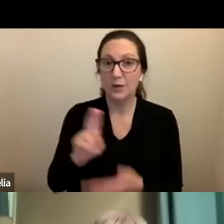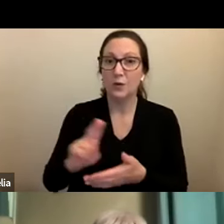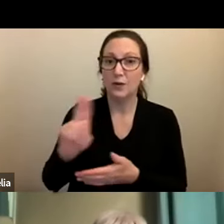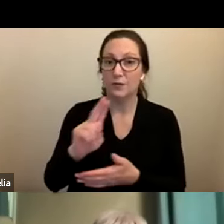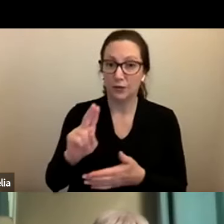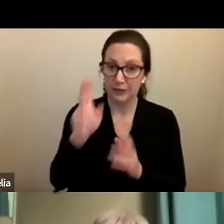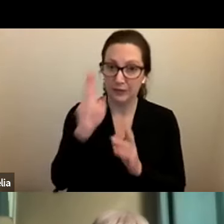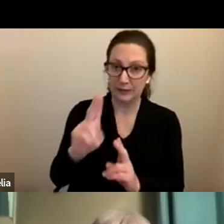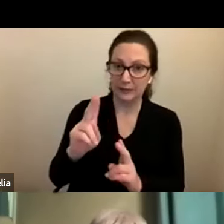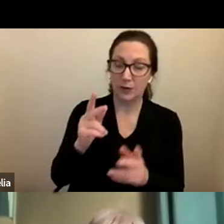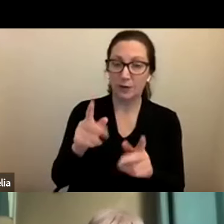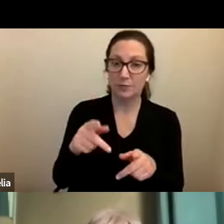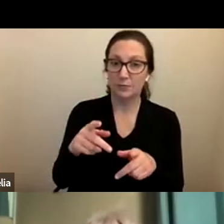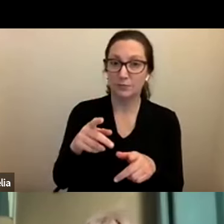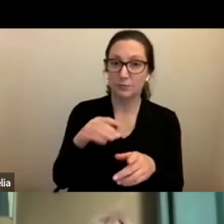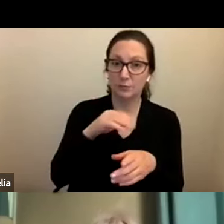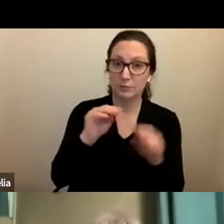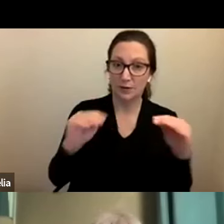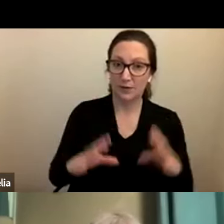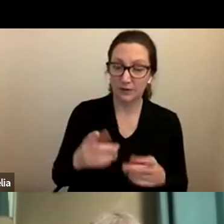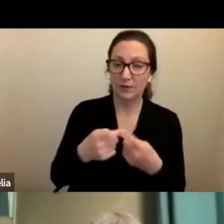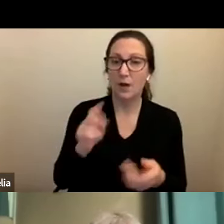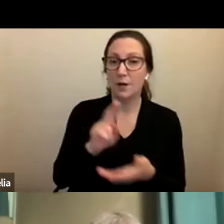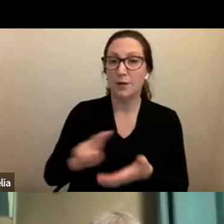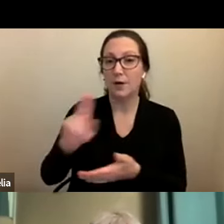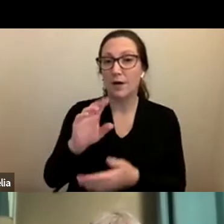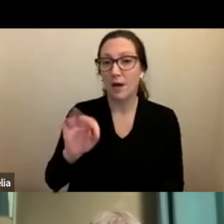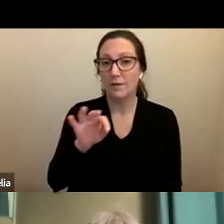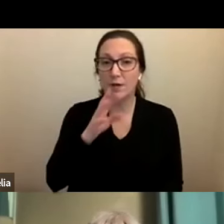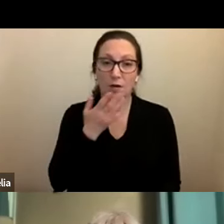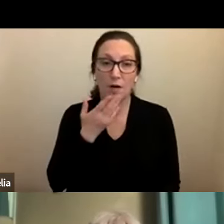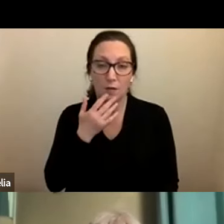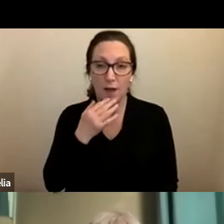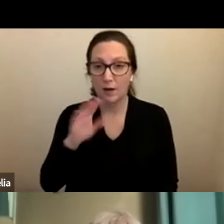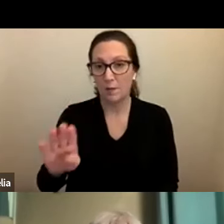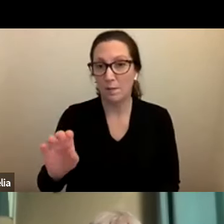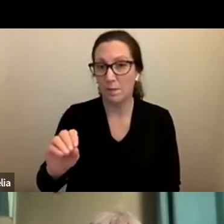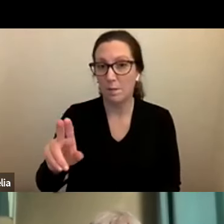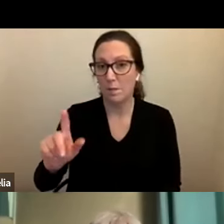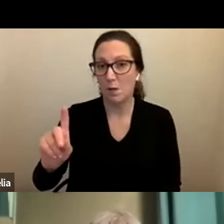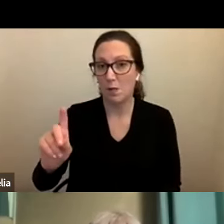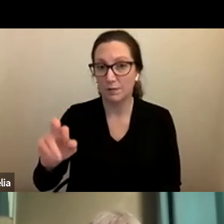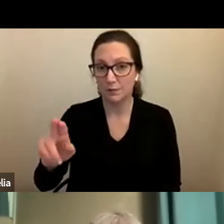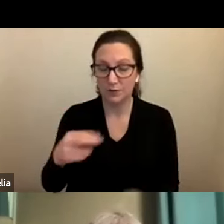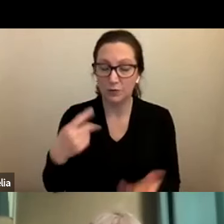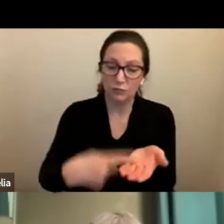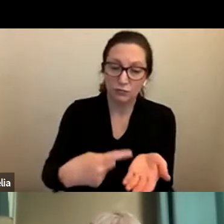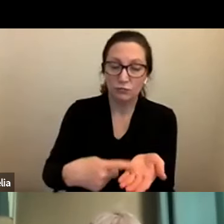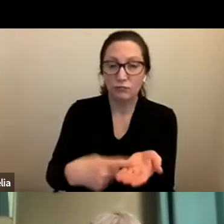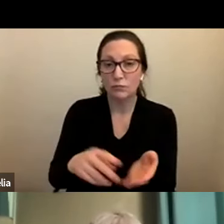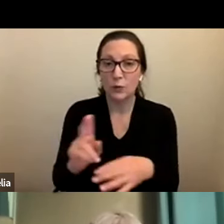University of Colorado Boulder, to talk to us about the use of tests in selective school